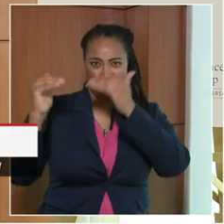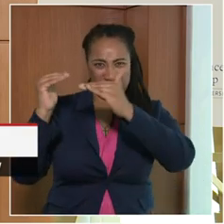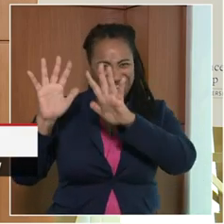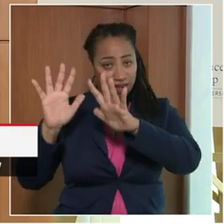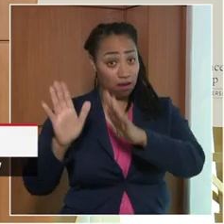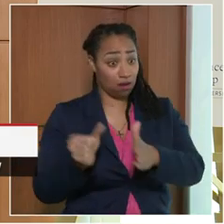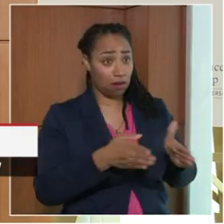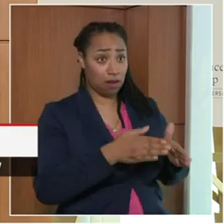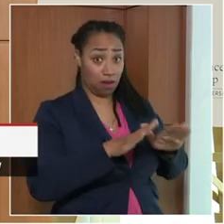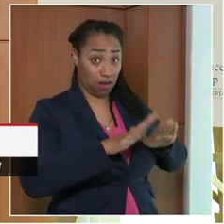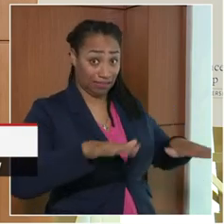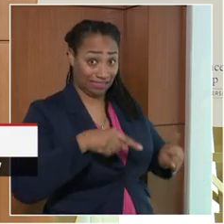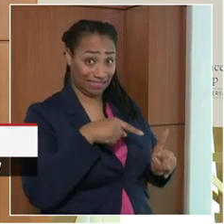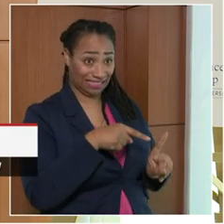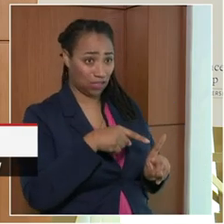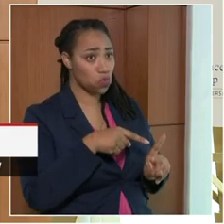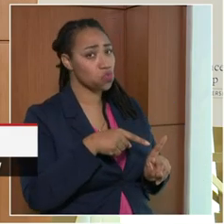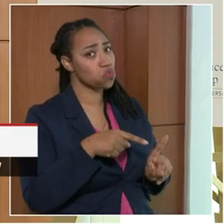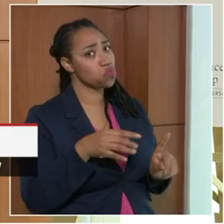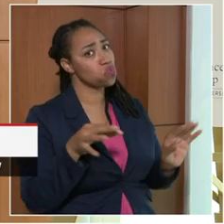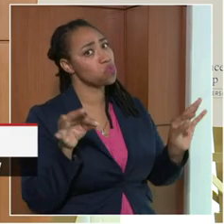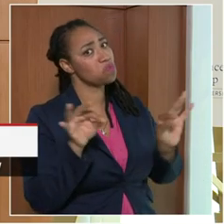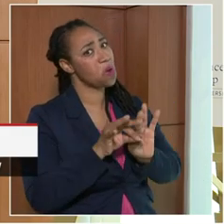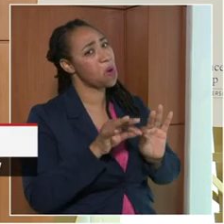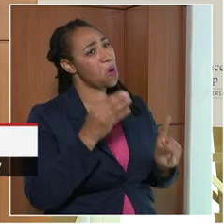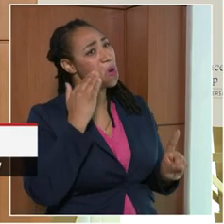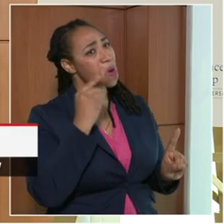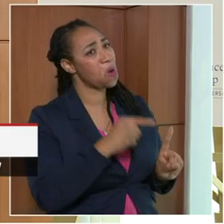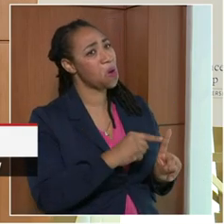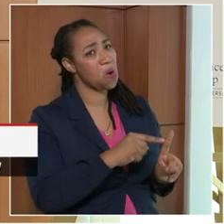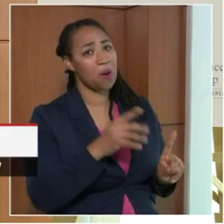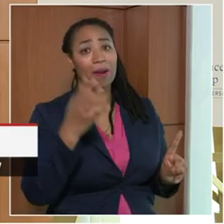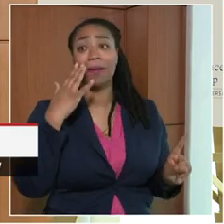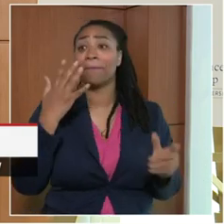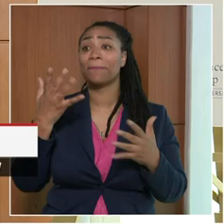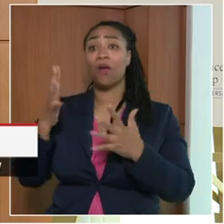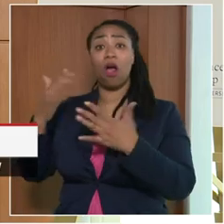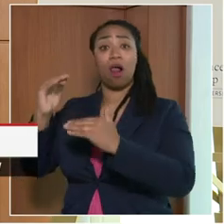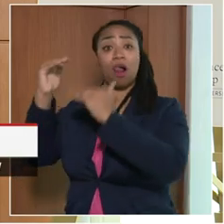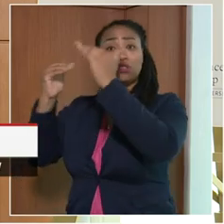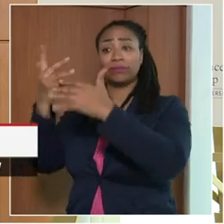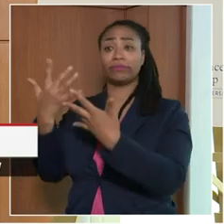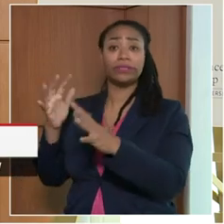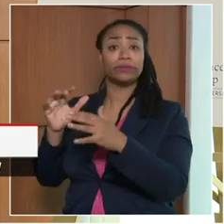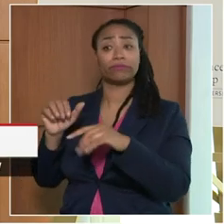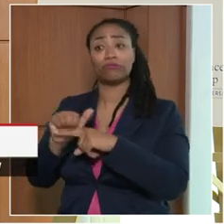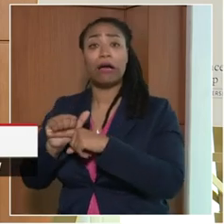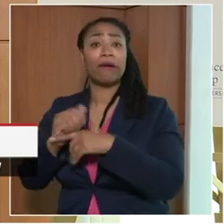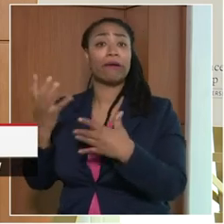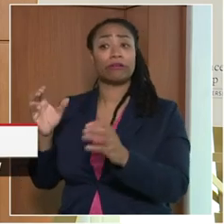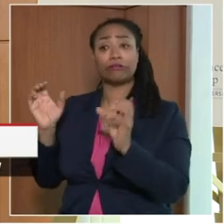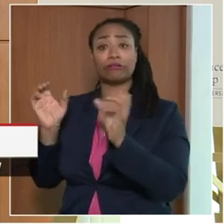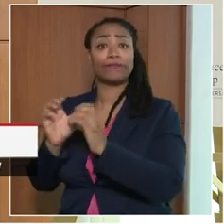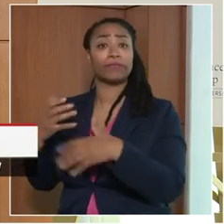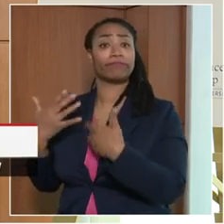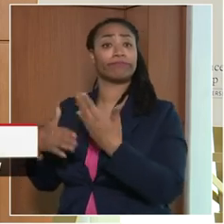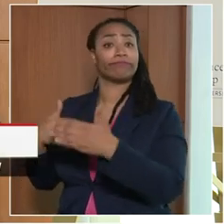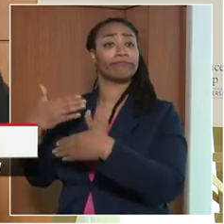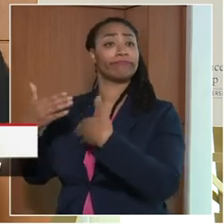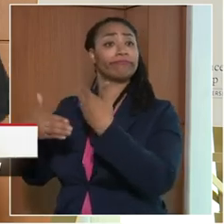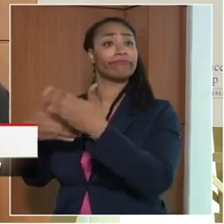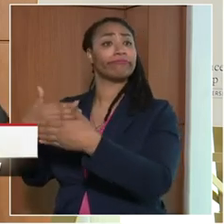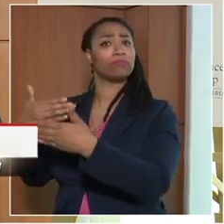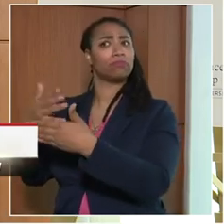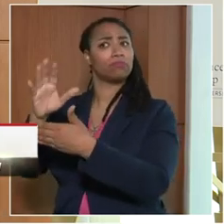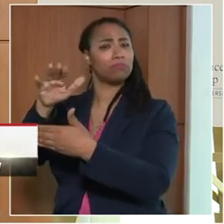it, they're like, hey, what about us? I got a family. I need to make more money. I need to have increased opportunities, right? And